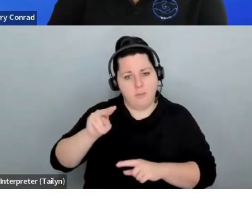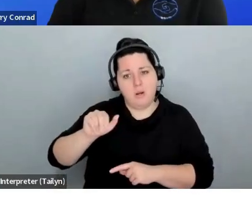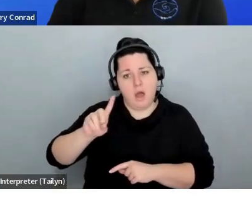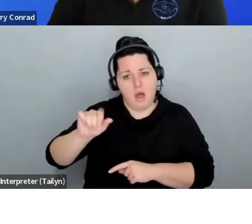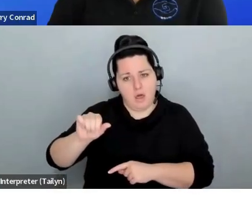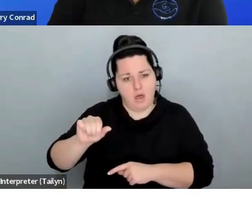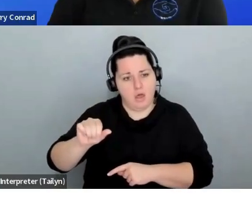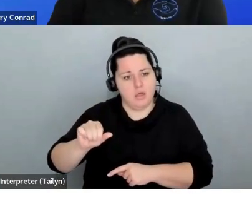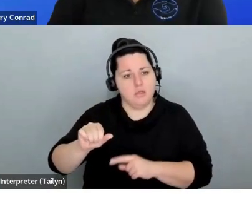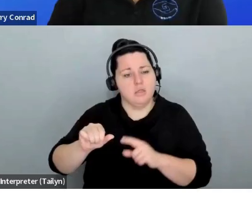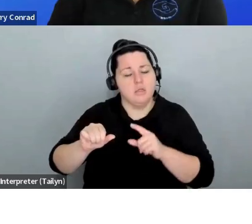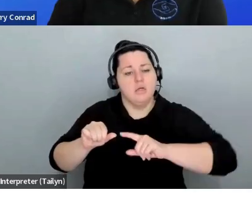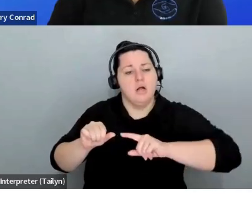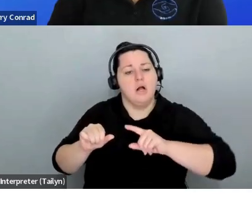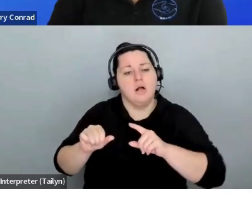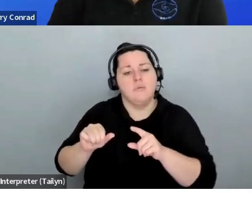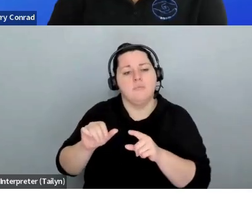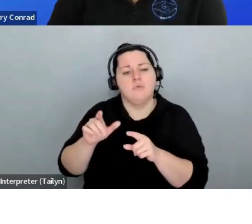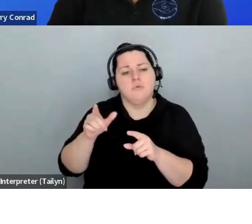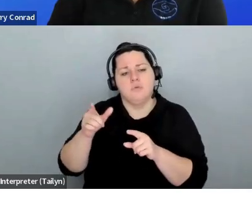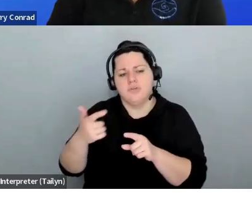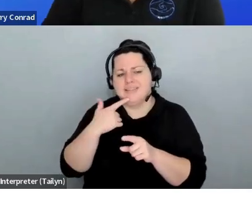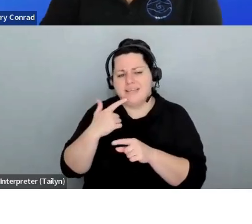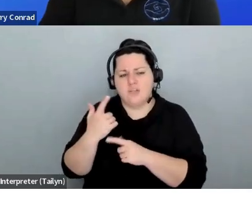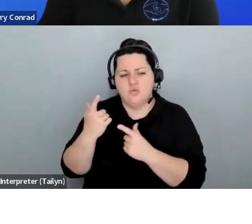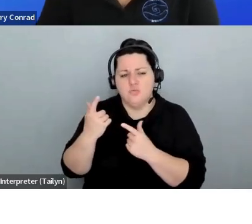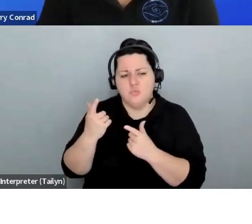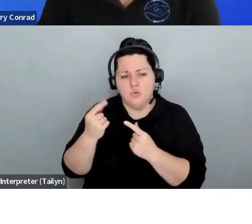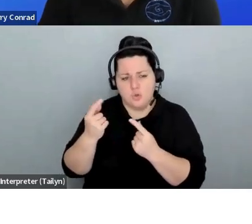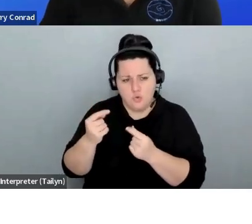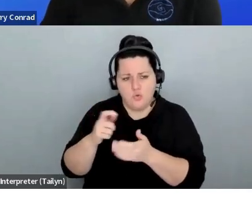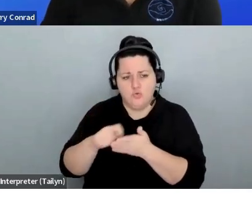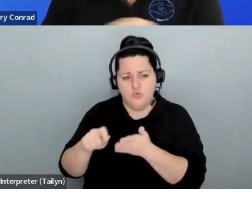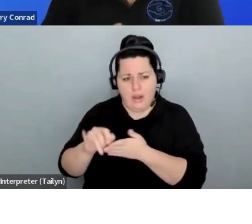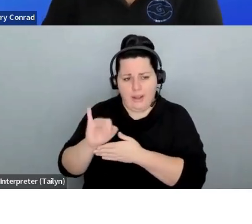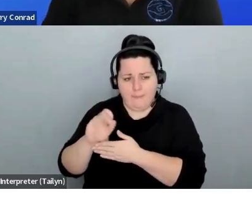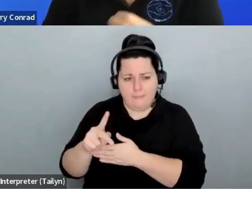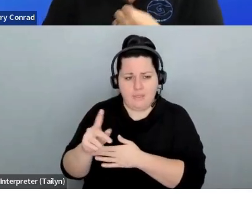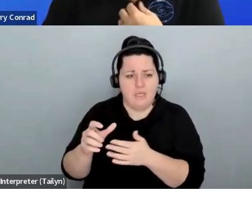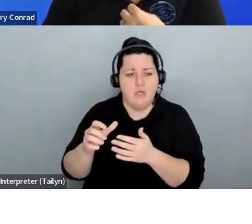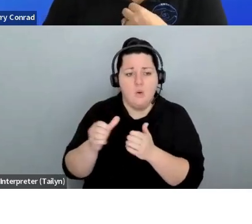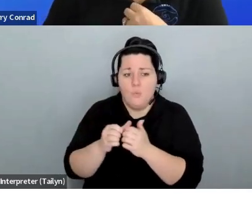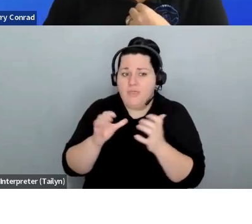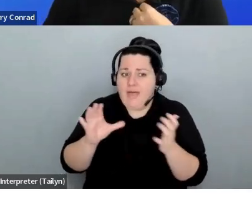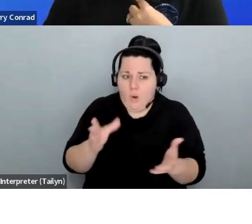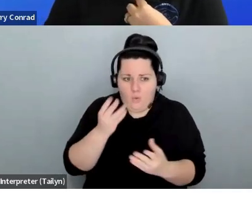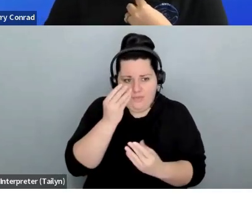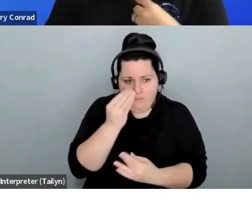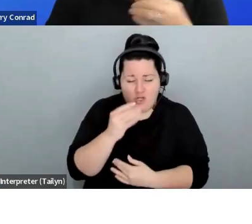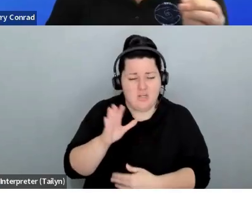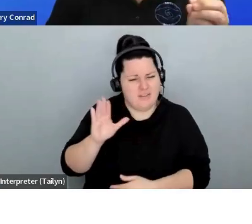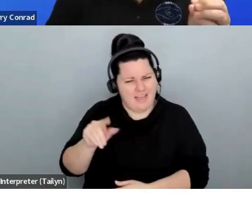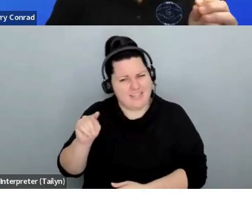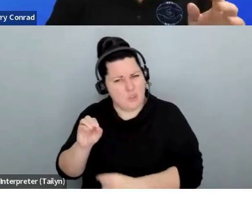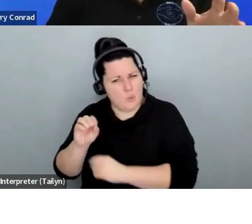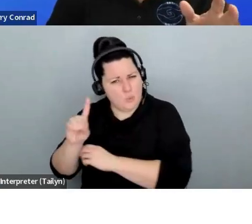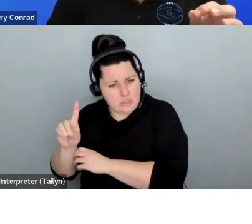Nada El Khoury. She's asking, what do I do to write an IEP without that information? And does the